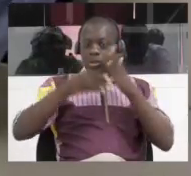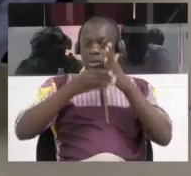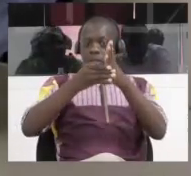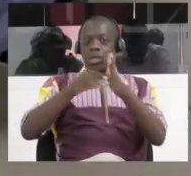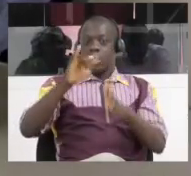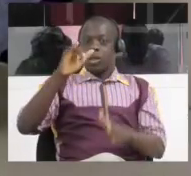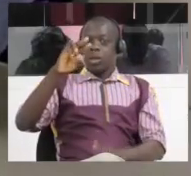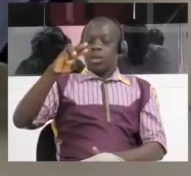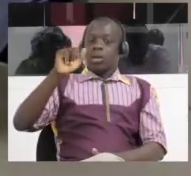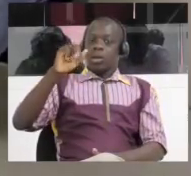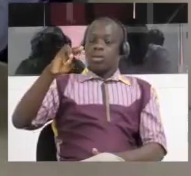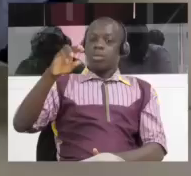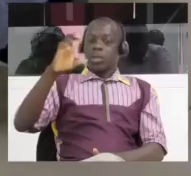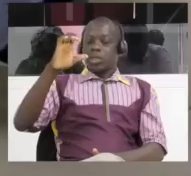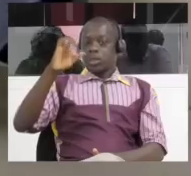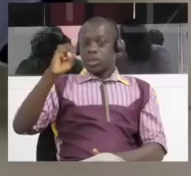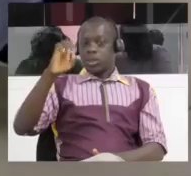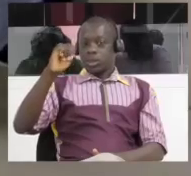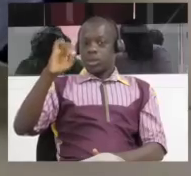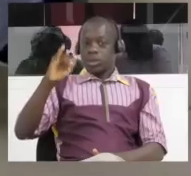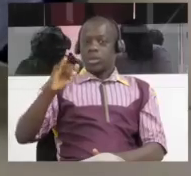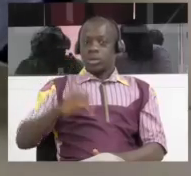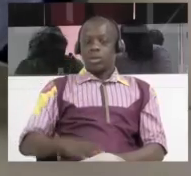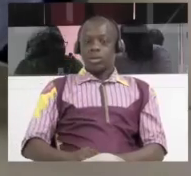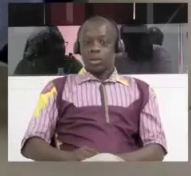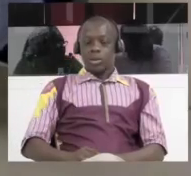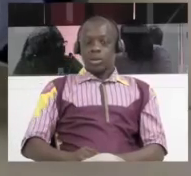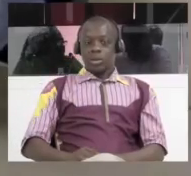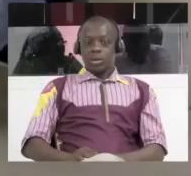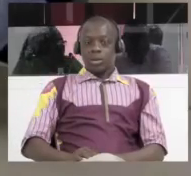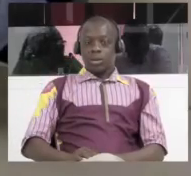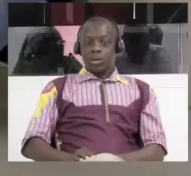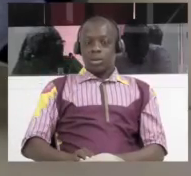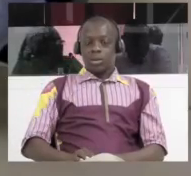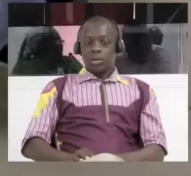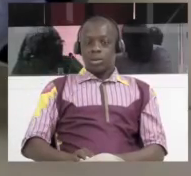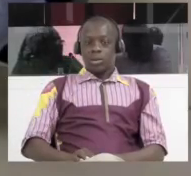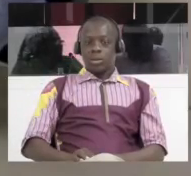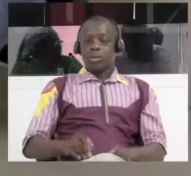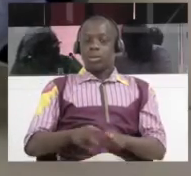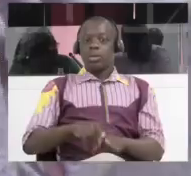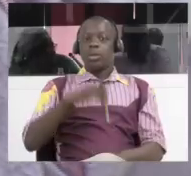Mon la commissioner Imam C. Chaw mang lay laj Nigerian yi nak li ngeen don lek ñoom itam loolu lañ don lek yena bokkon ben